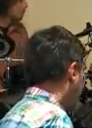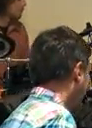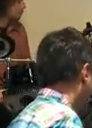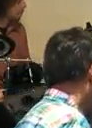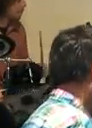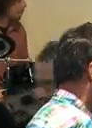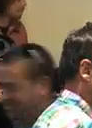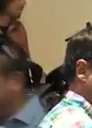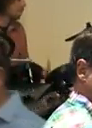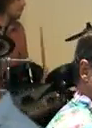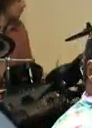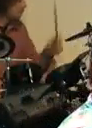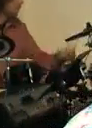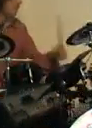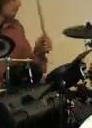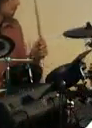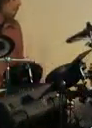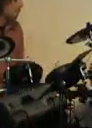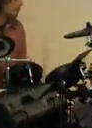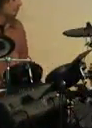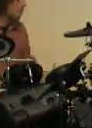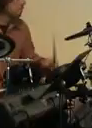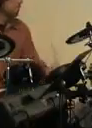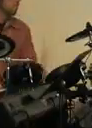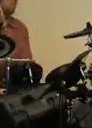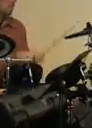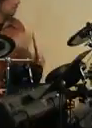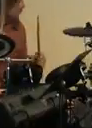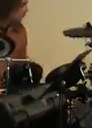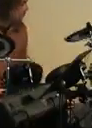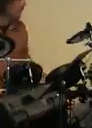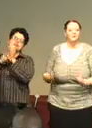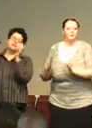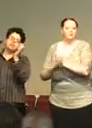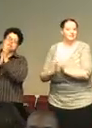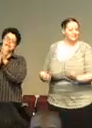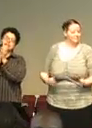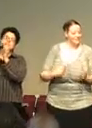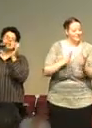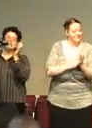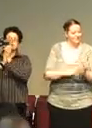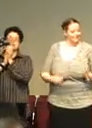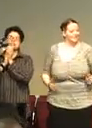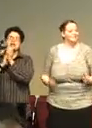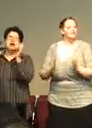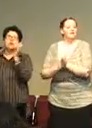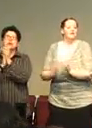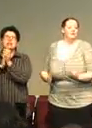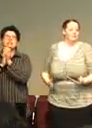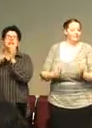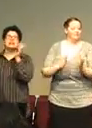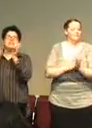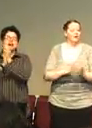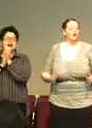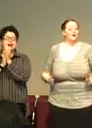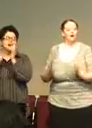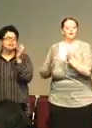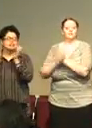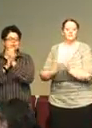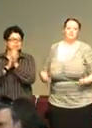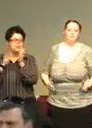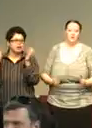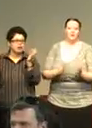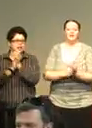us feeling us with your love bless